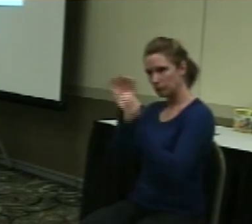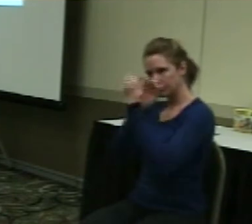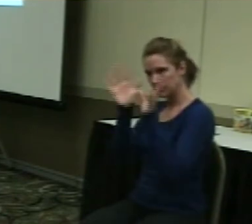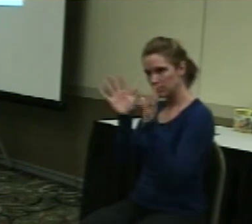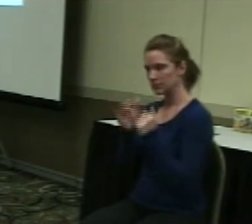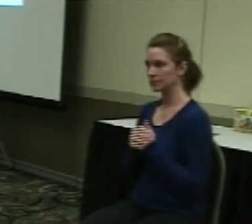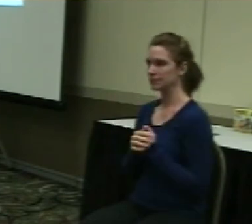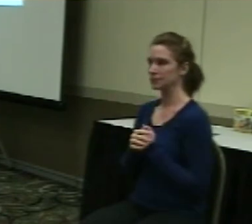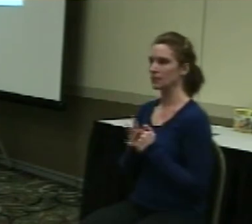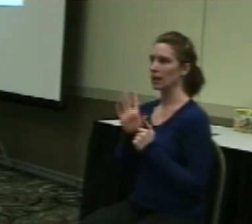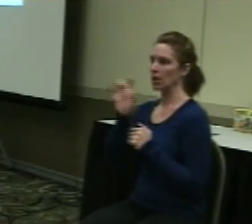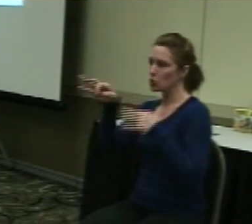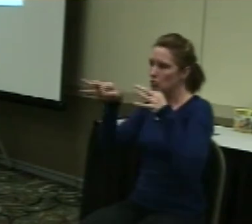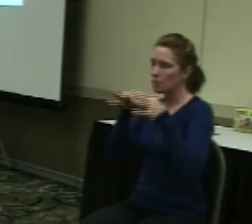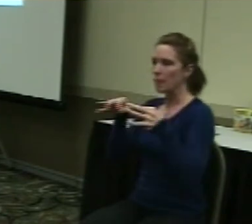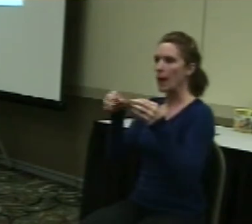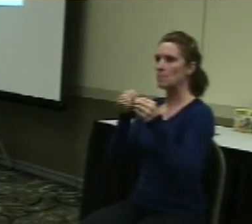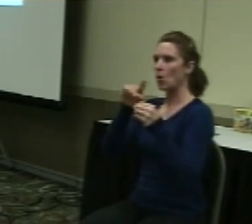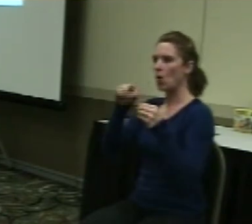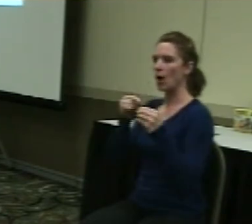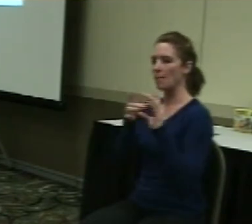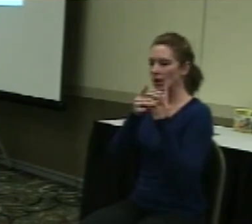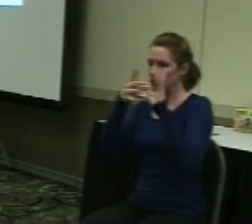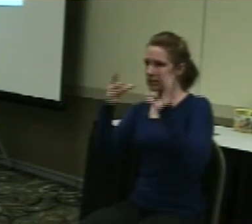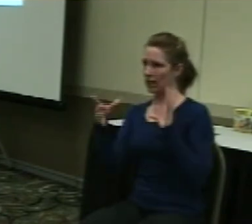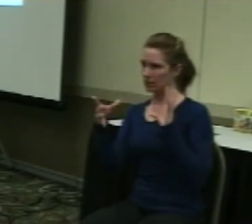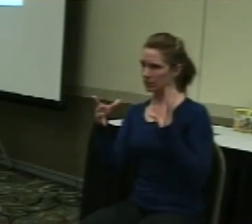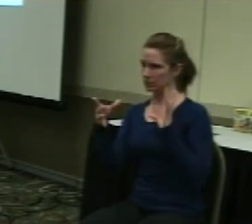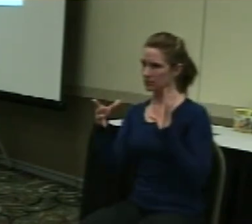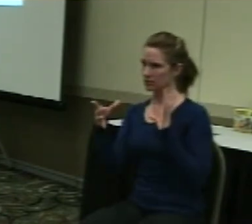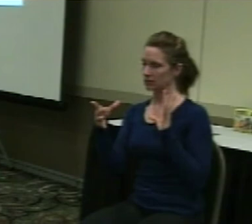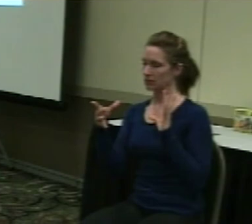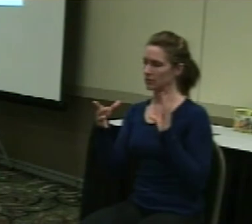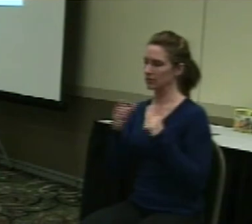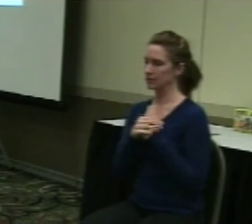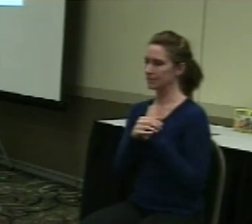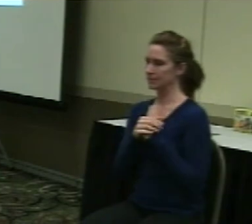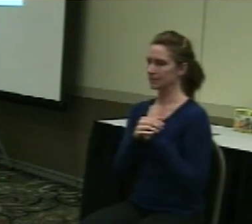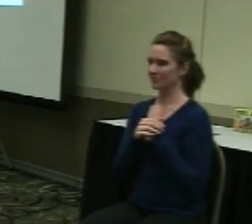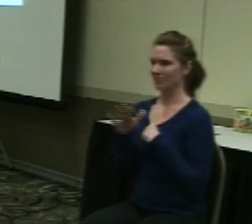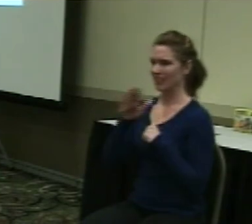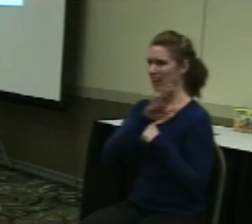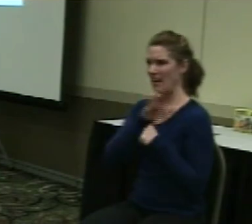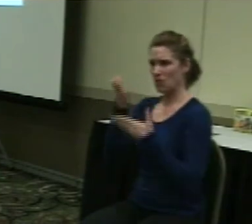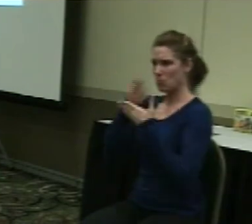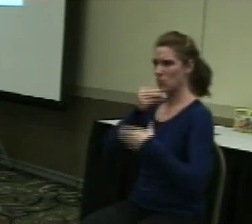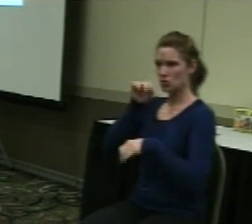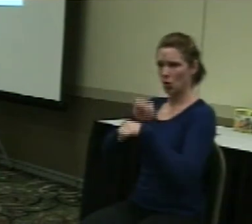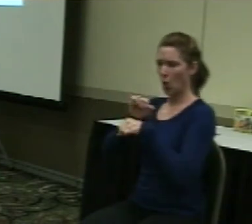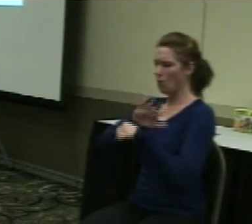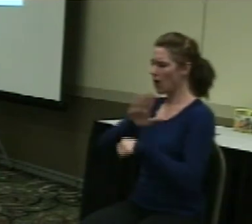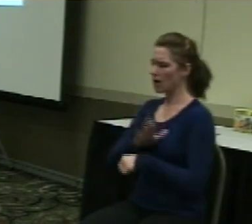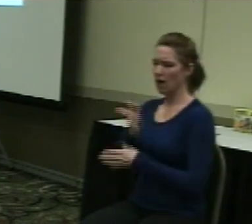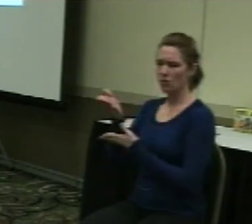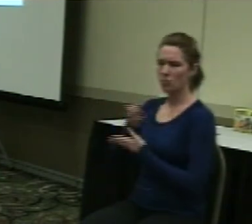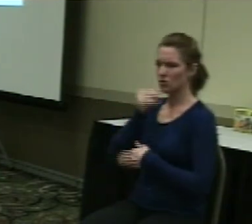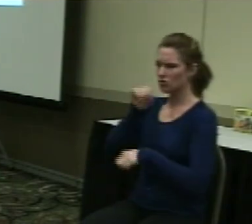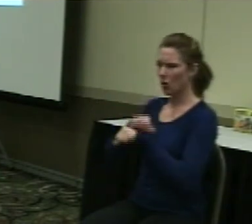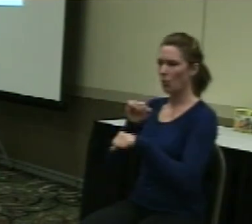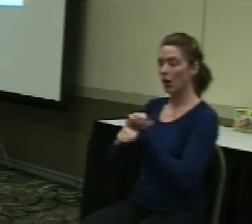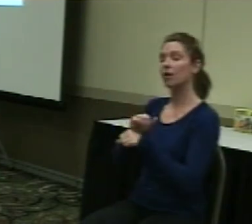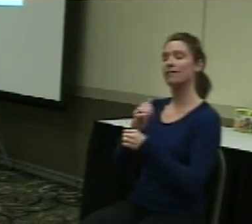child. Can you tell me more about his unengagement? He never brings in his homework. Now we're making